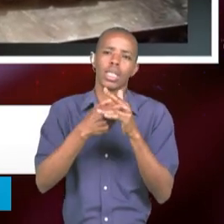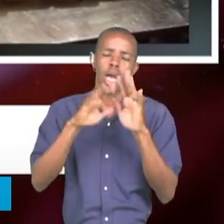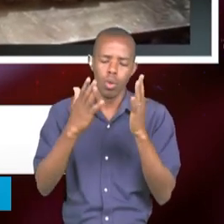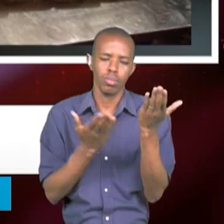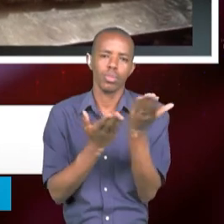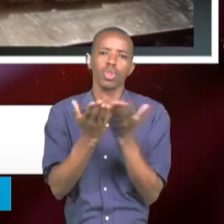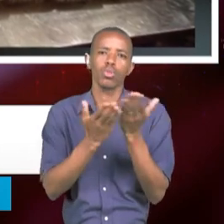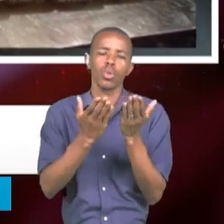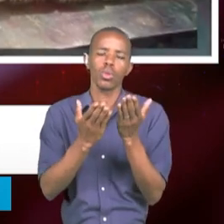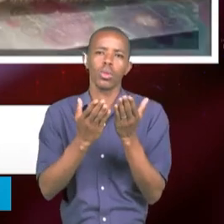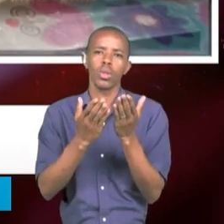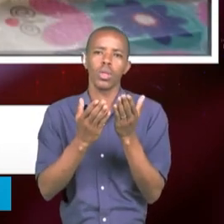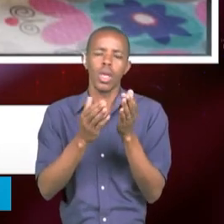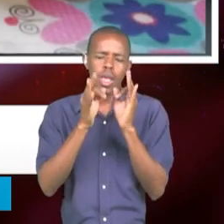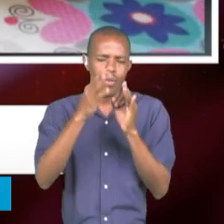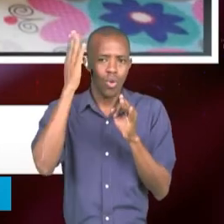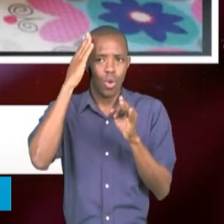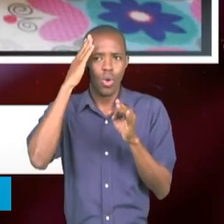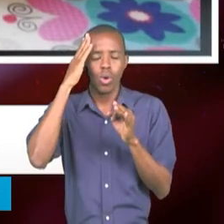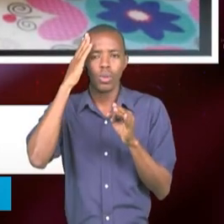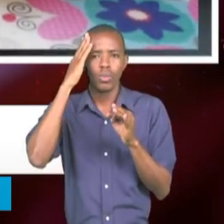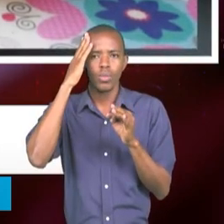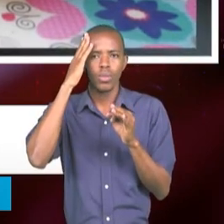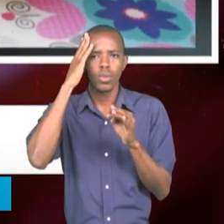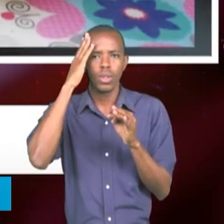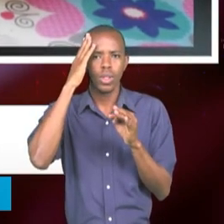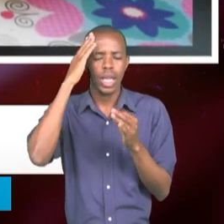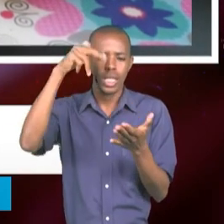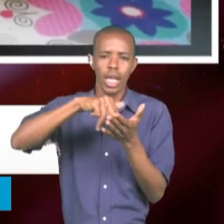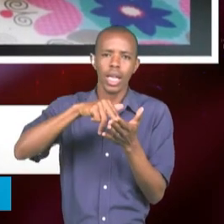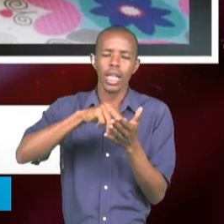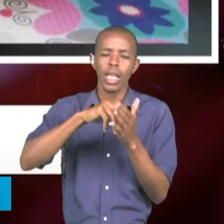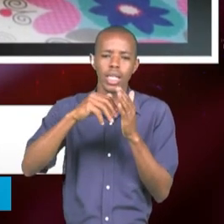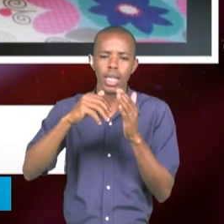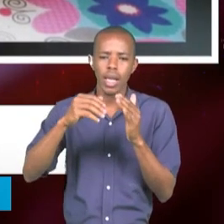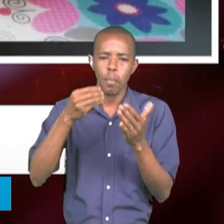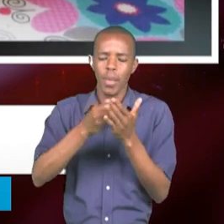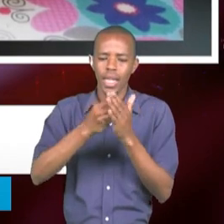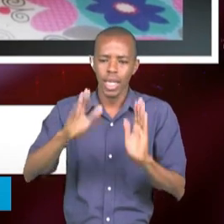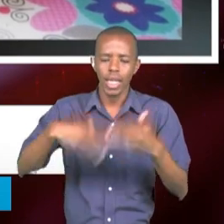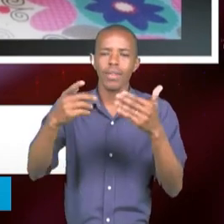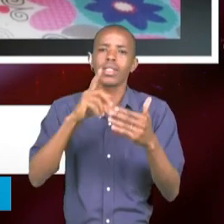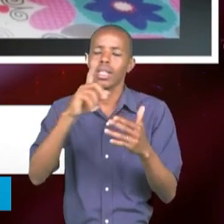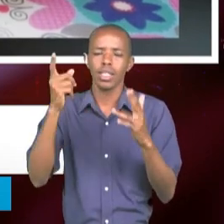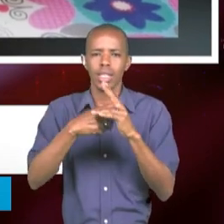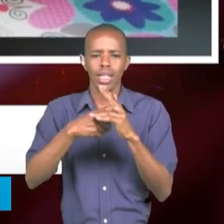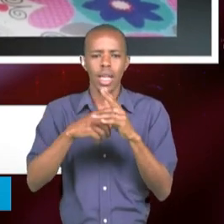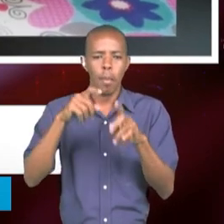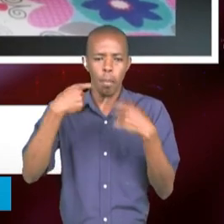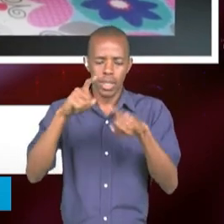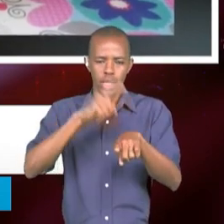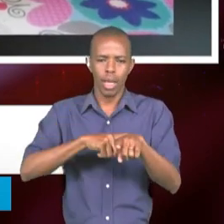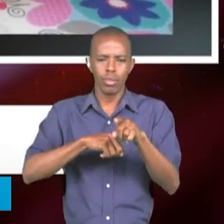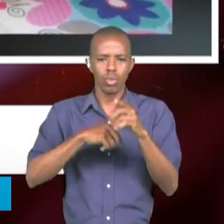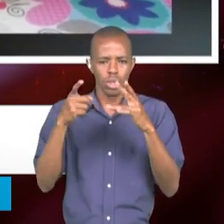from there. Okay. Ukilielia story ya capital, no one will one day come and just tell you shika. Anza. Yeah, true, you get. And you see, when you start small, you see